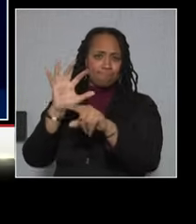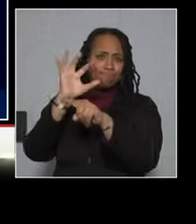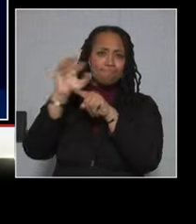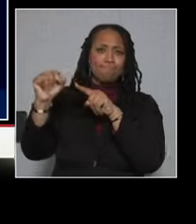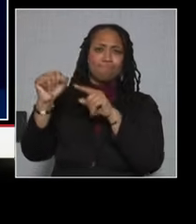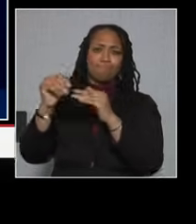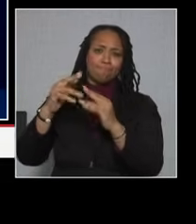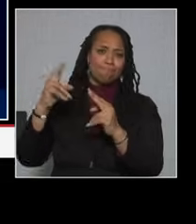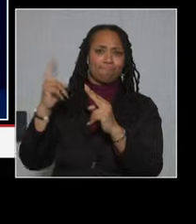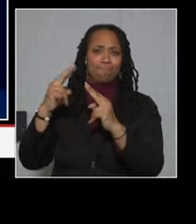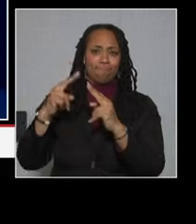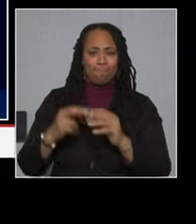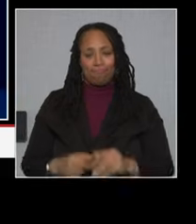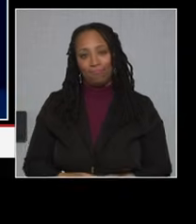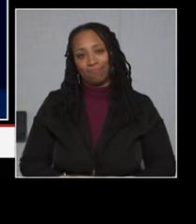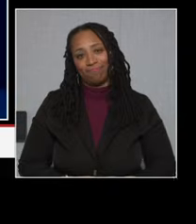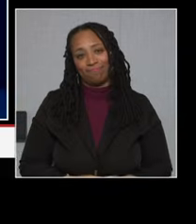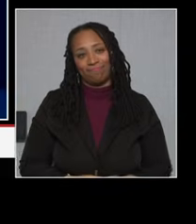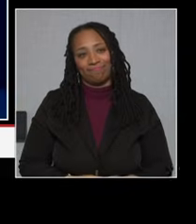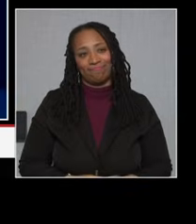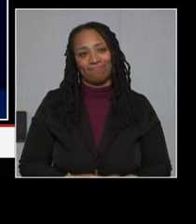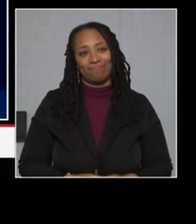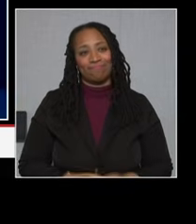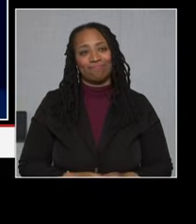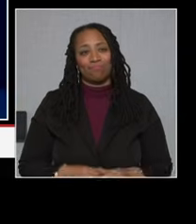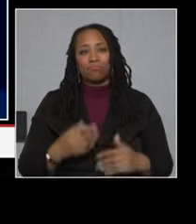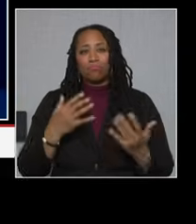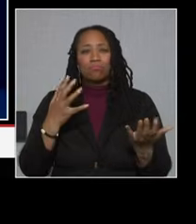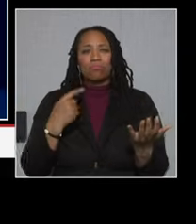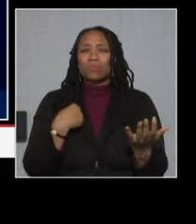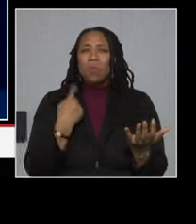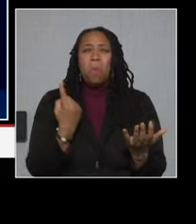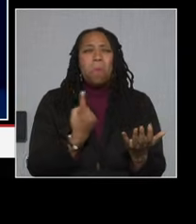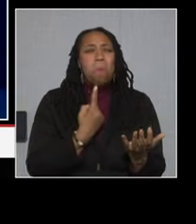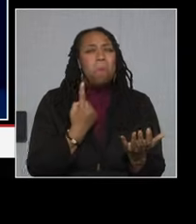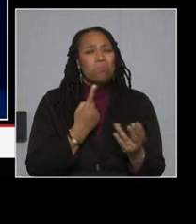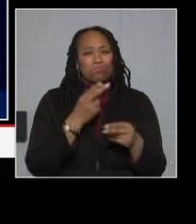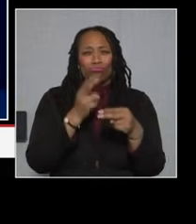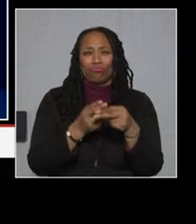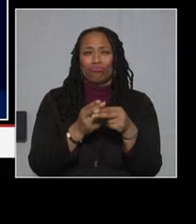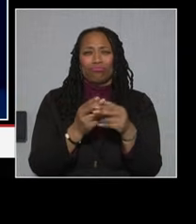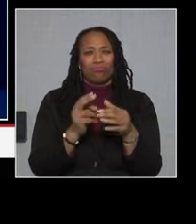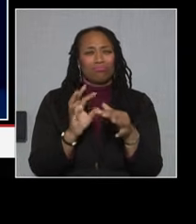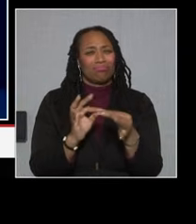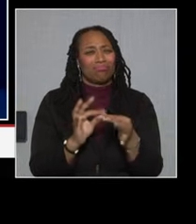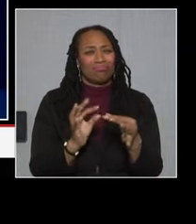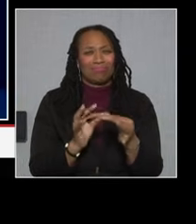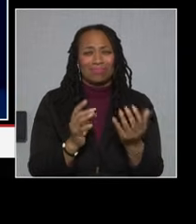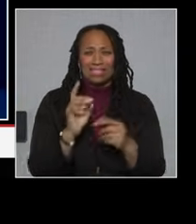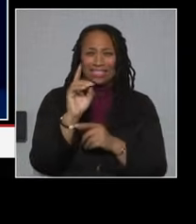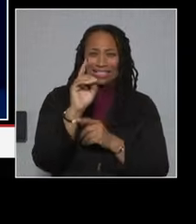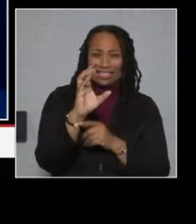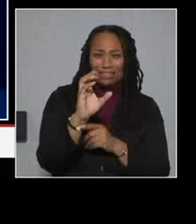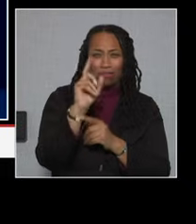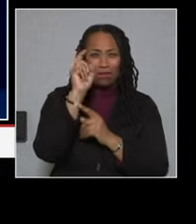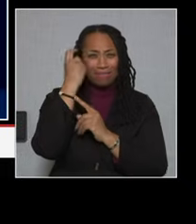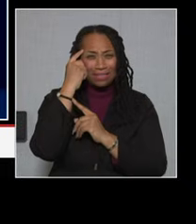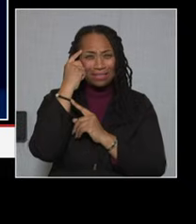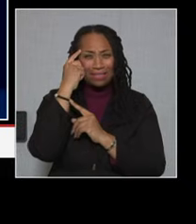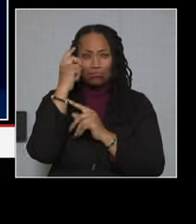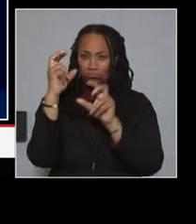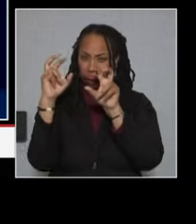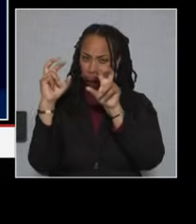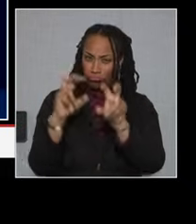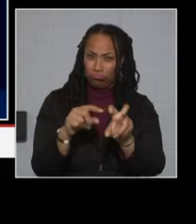to invest in the public education system. So this year, we were very proud to see that